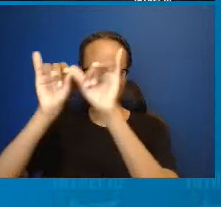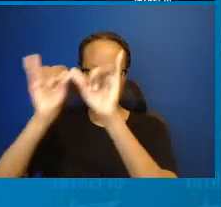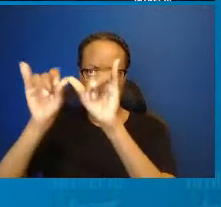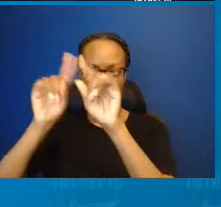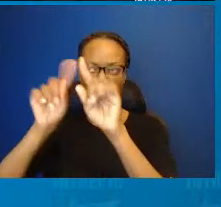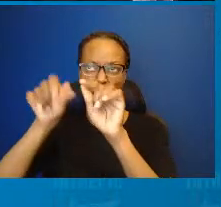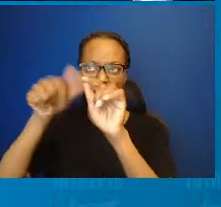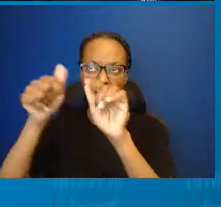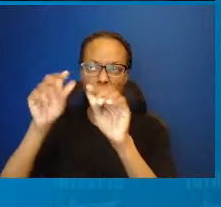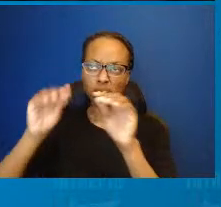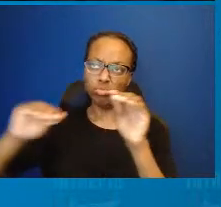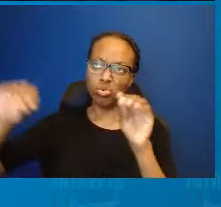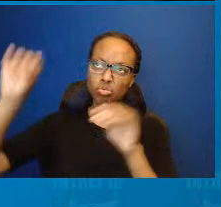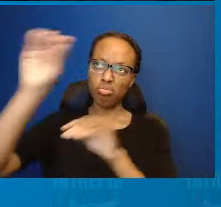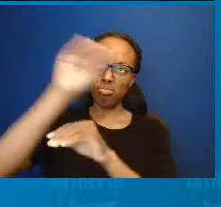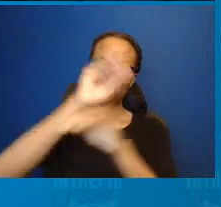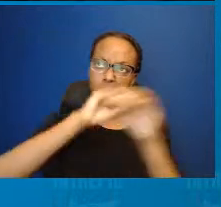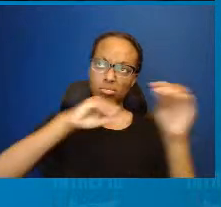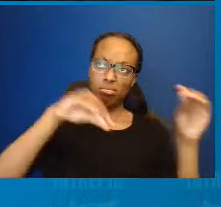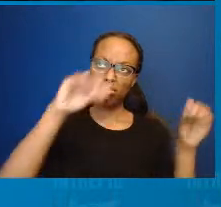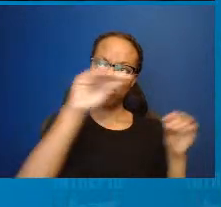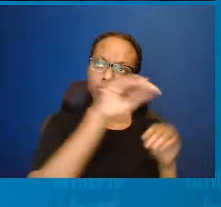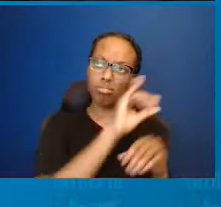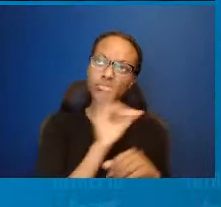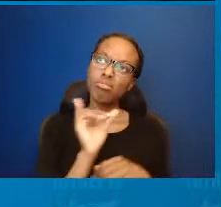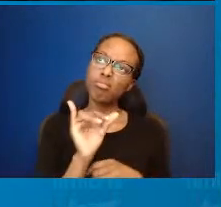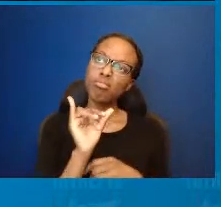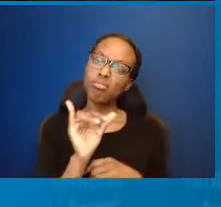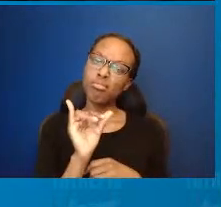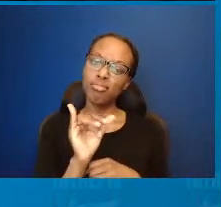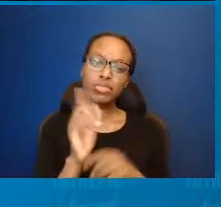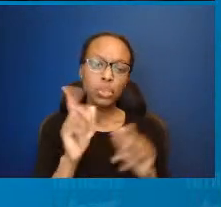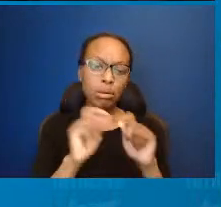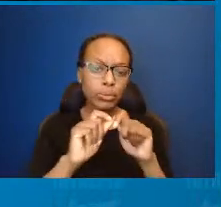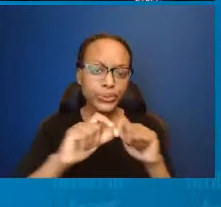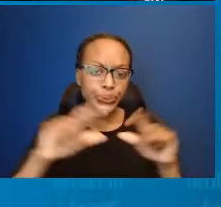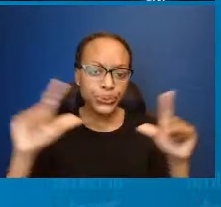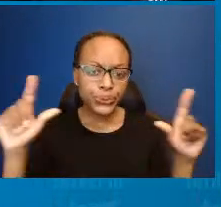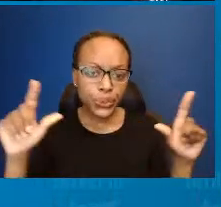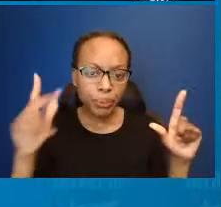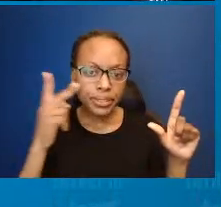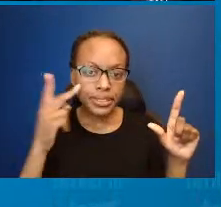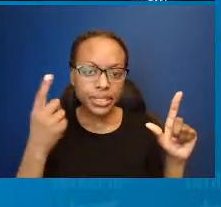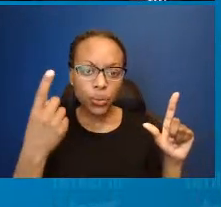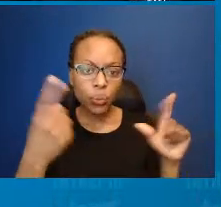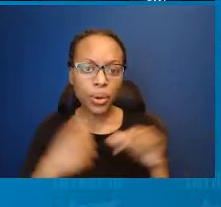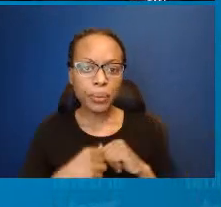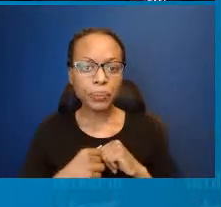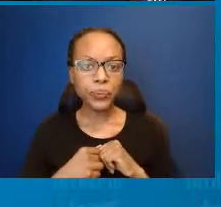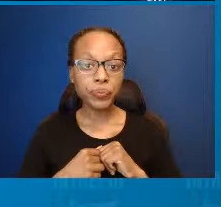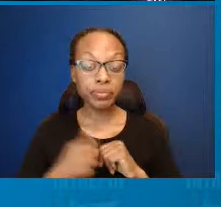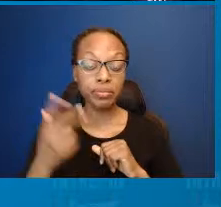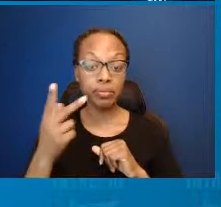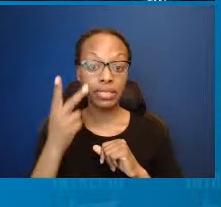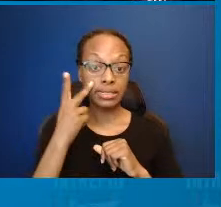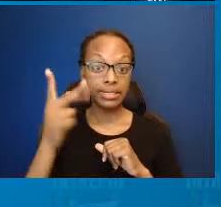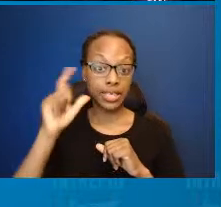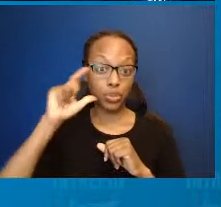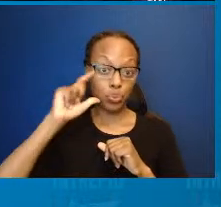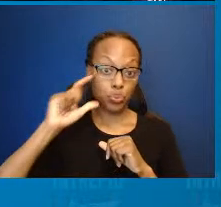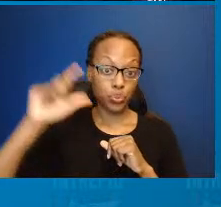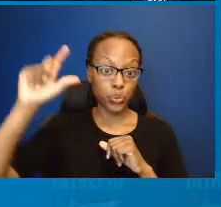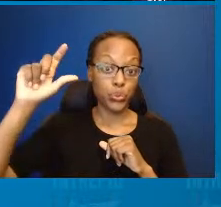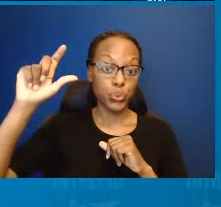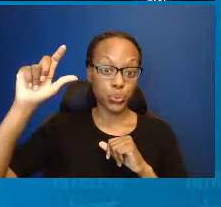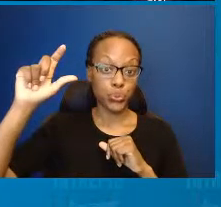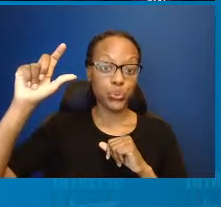bit here so we can see a little bit more. There you go. So we have the moon, right? So let's